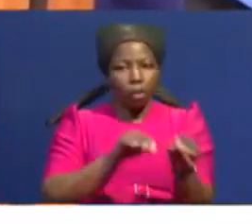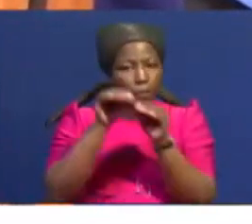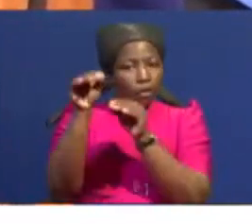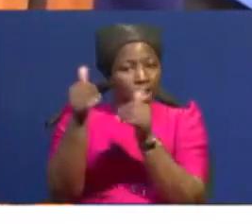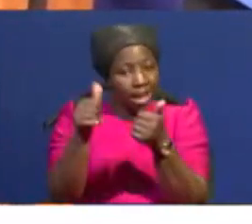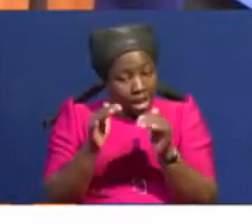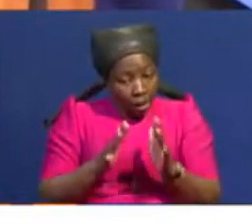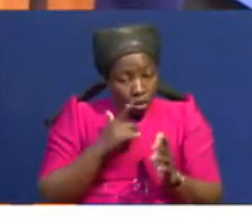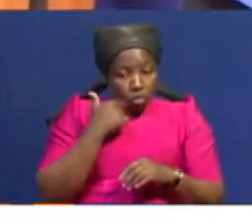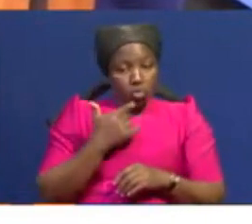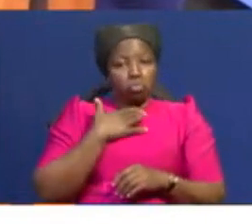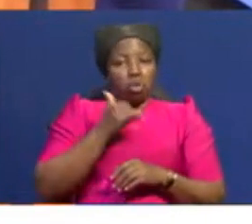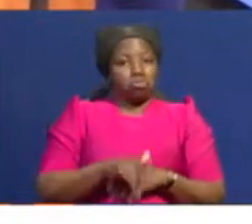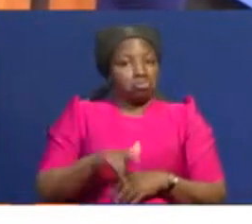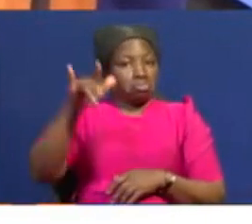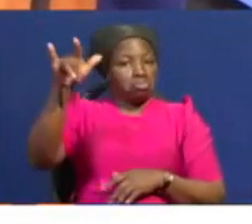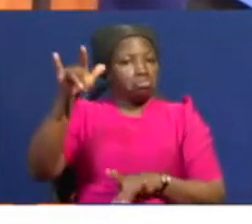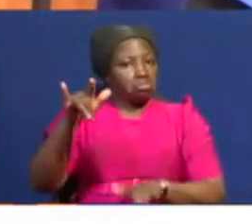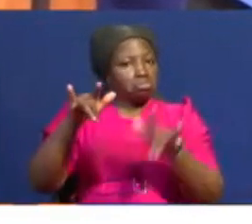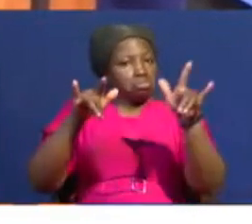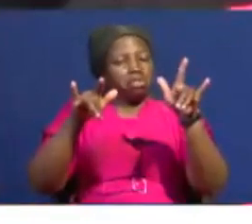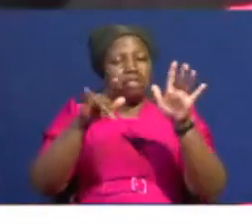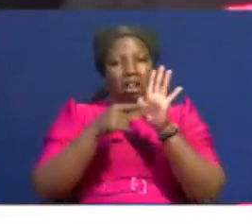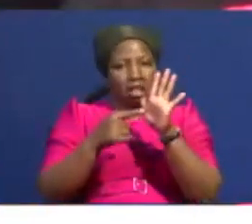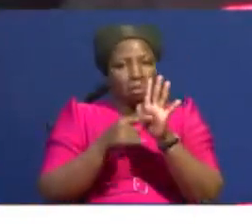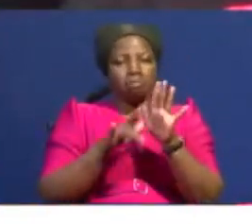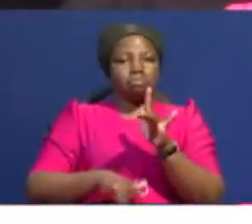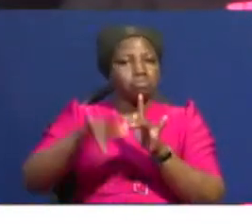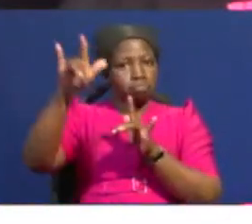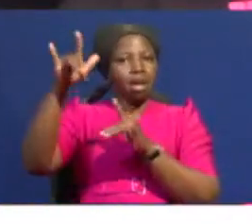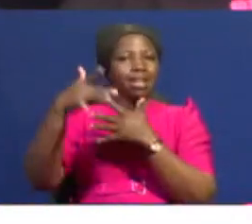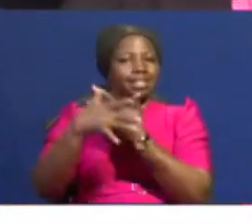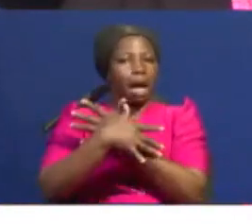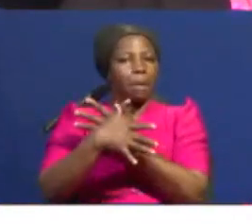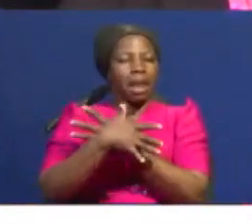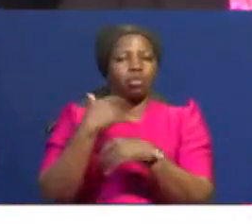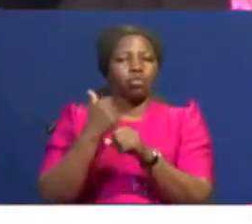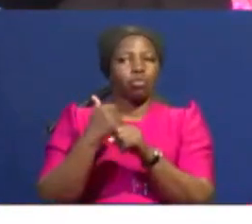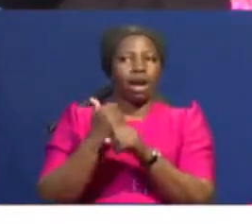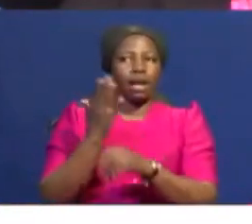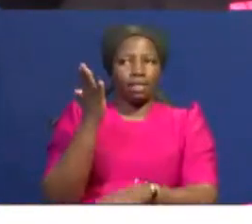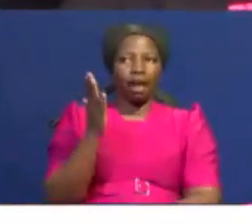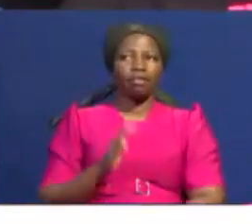international market like Germany to work there. My matumbo.